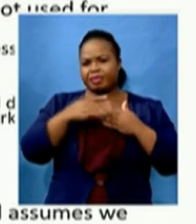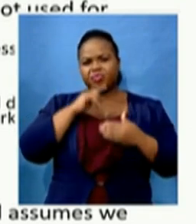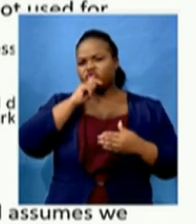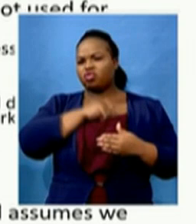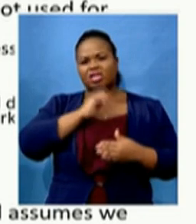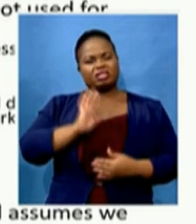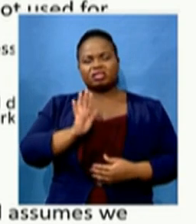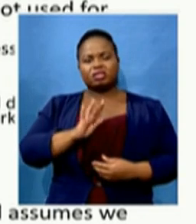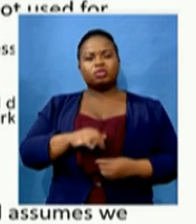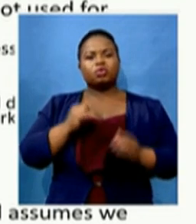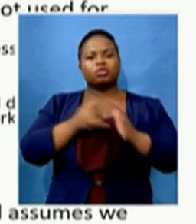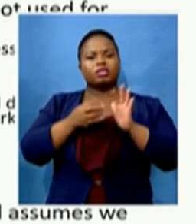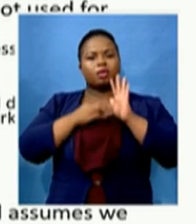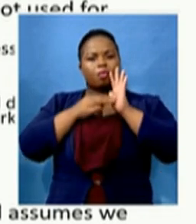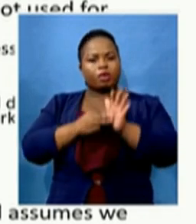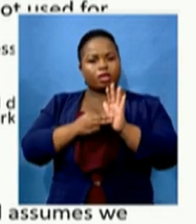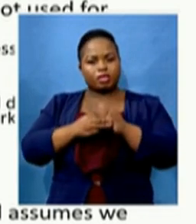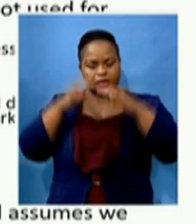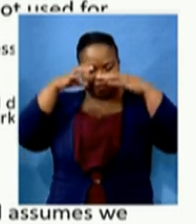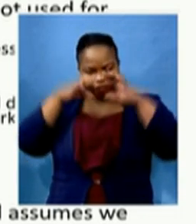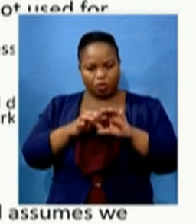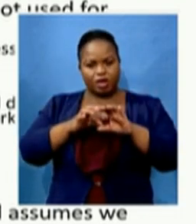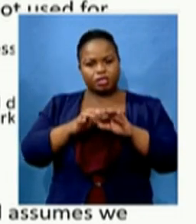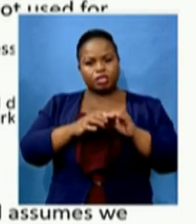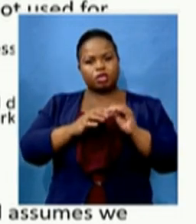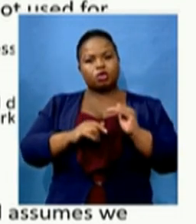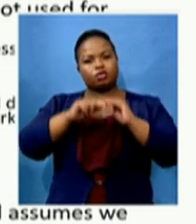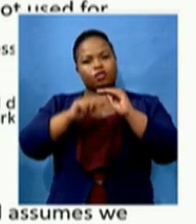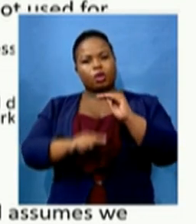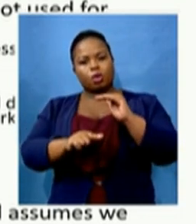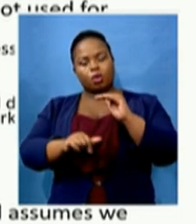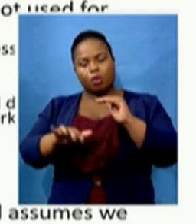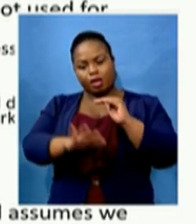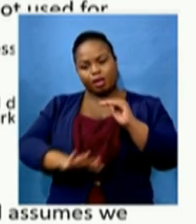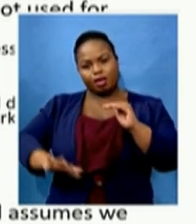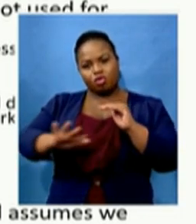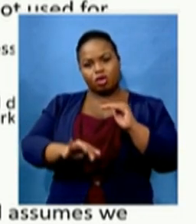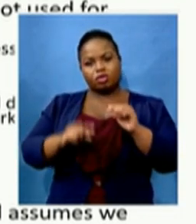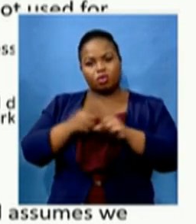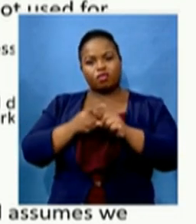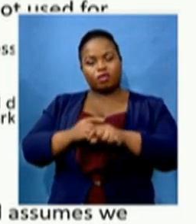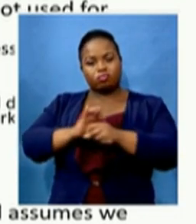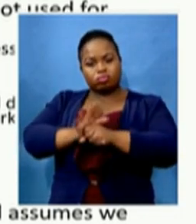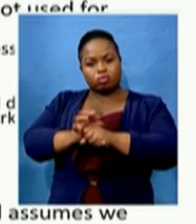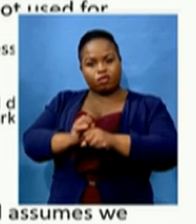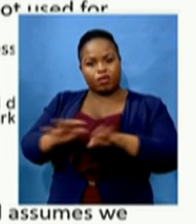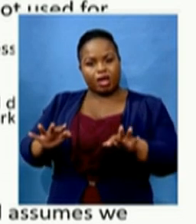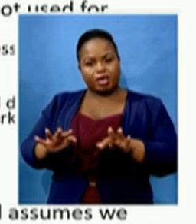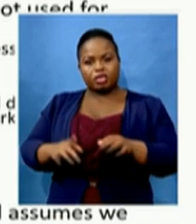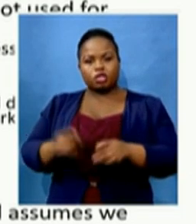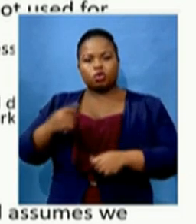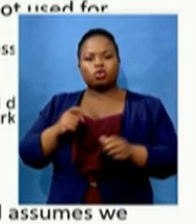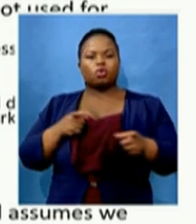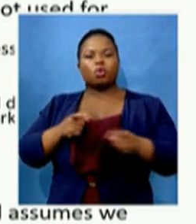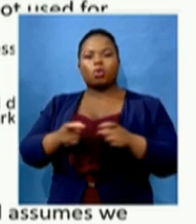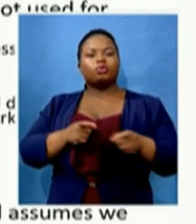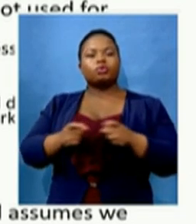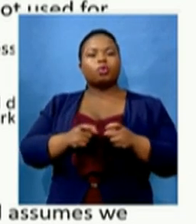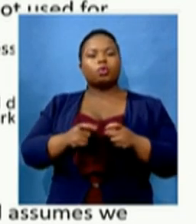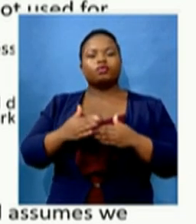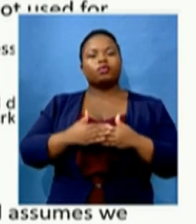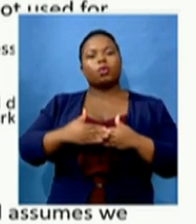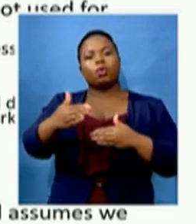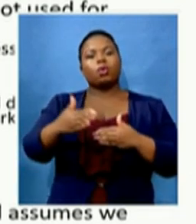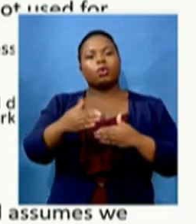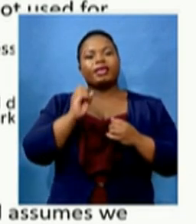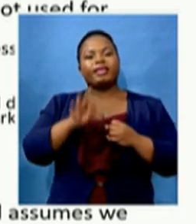lower levels of the epidemic as opposed to losing control of the epidemic or massive escalations. So the focus is really